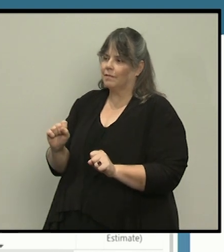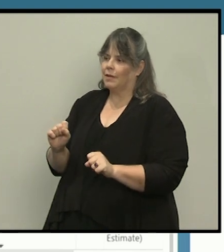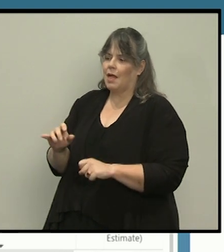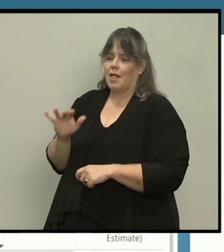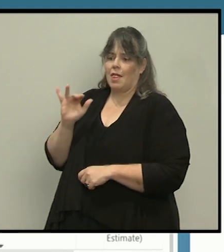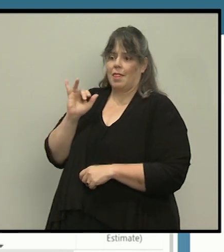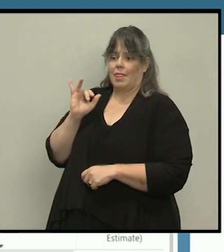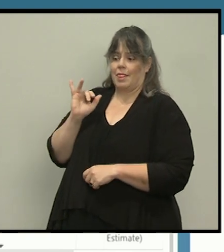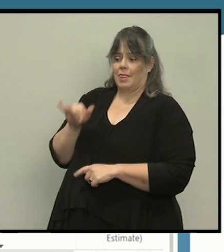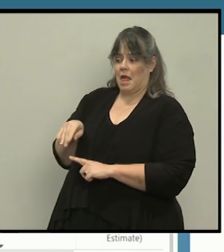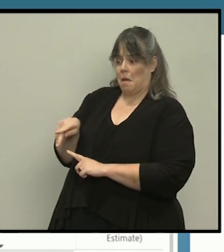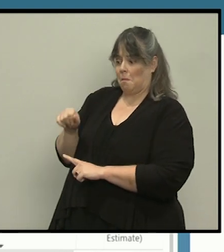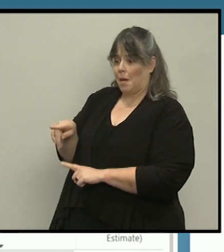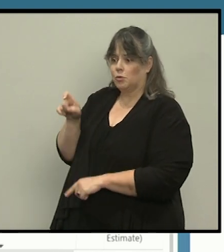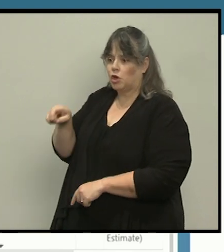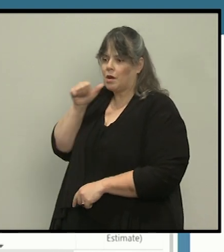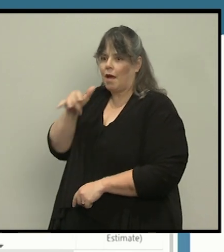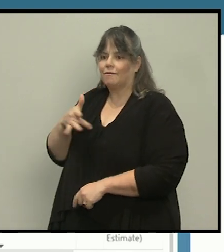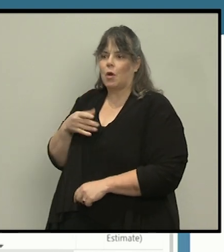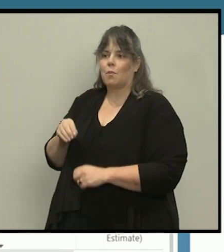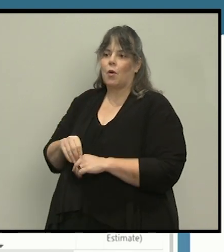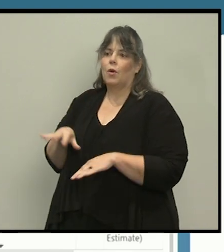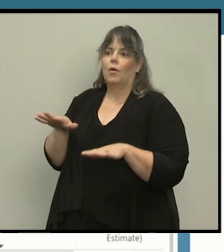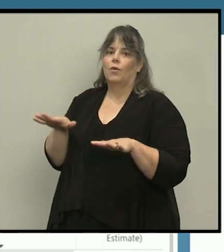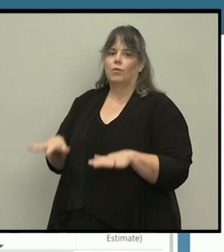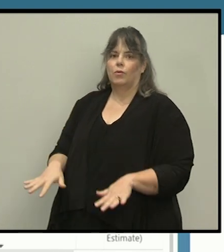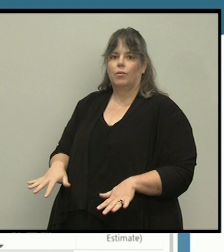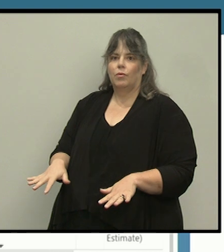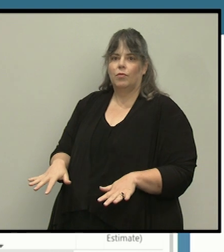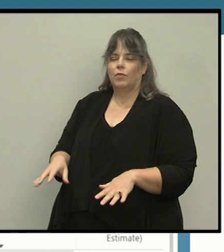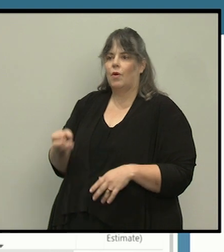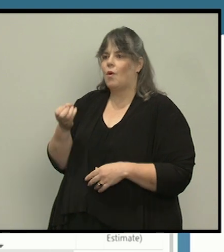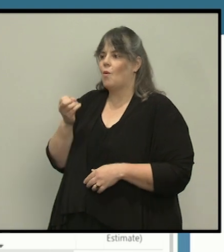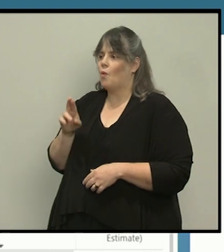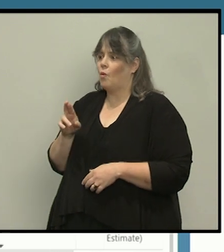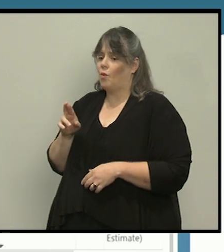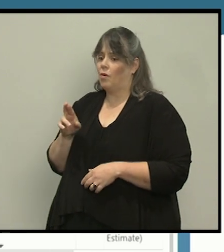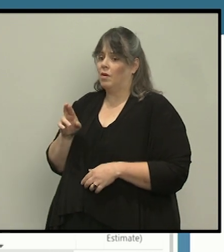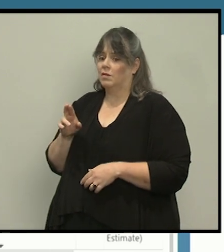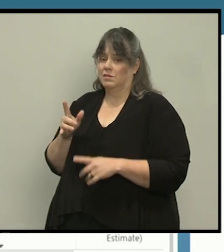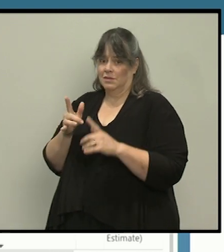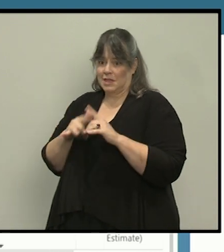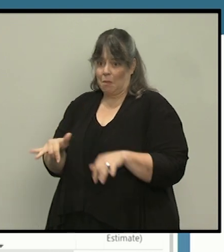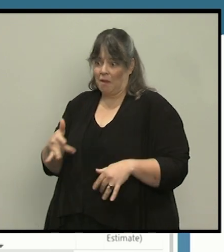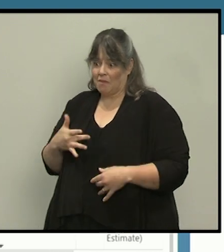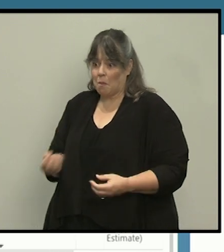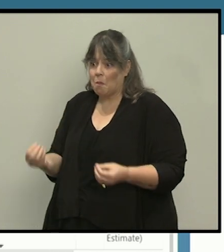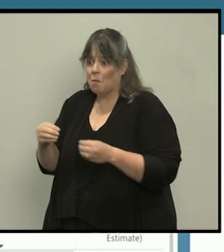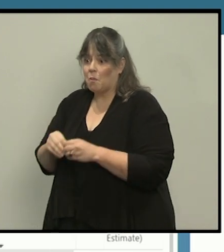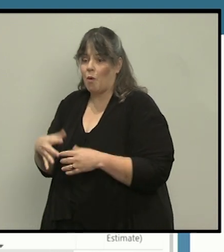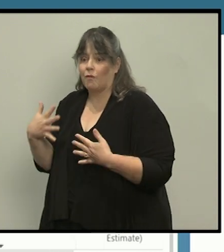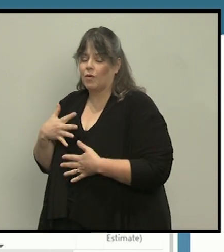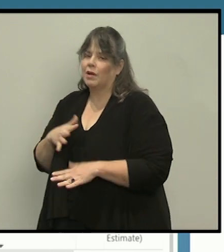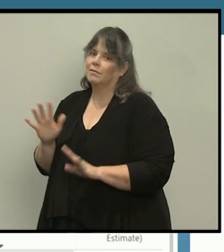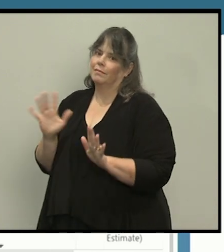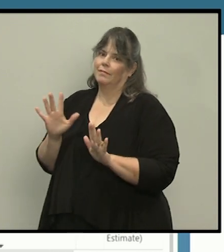not make anyone feel more relaxed or at the same time more fearful.